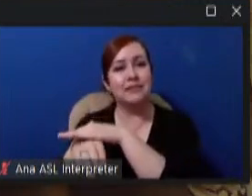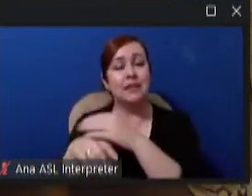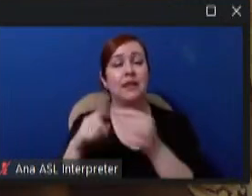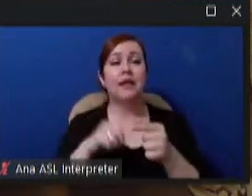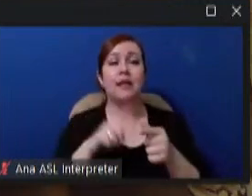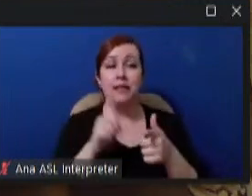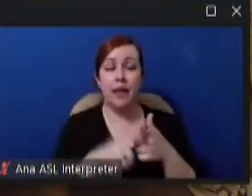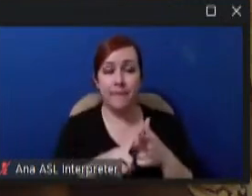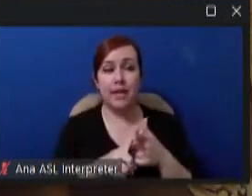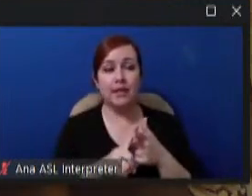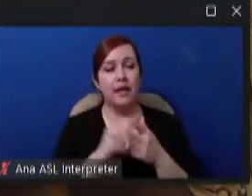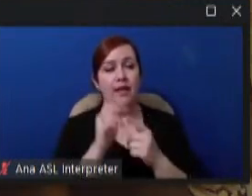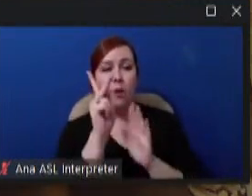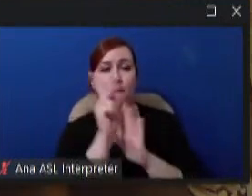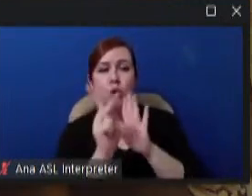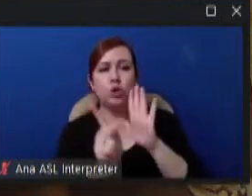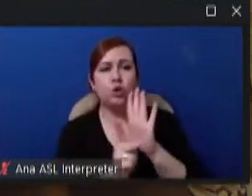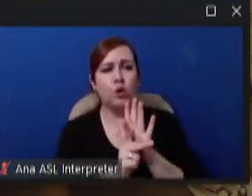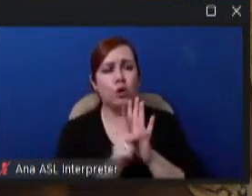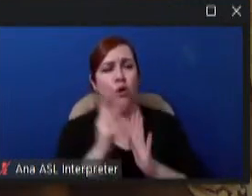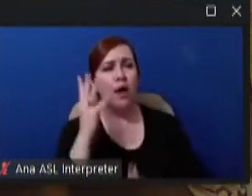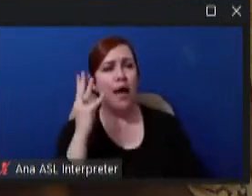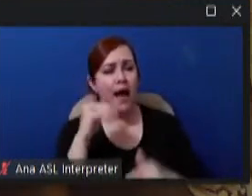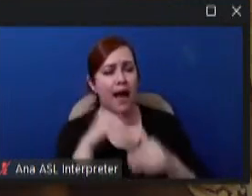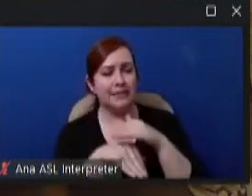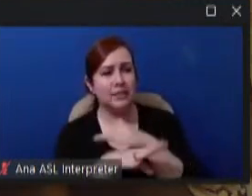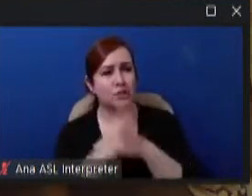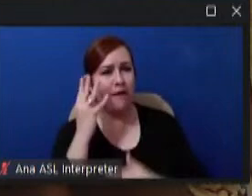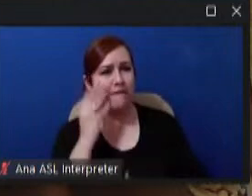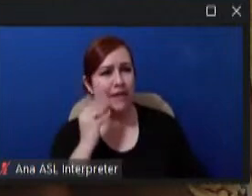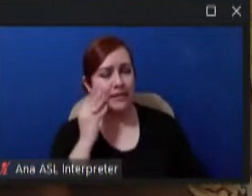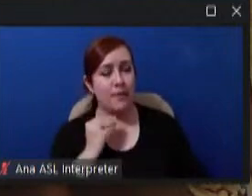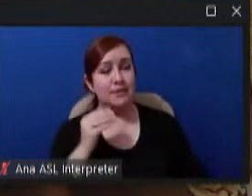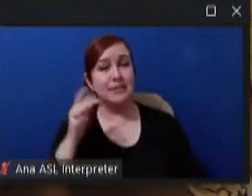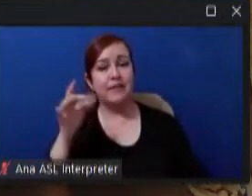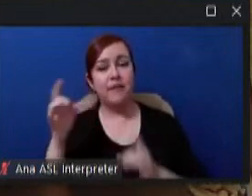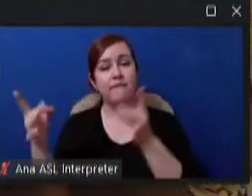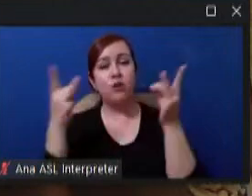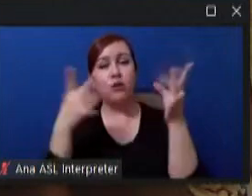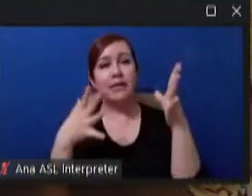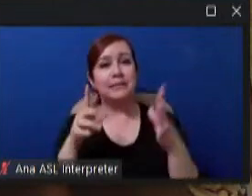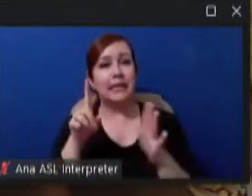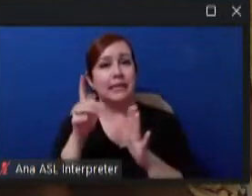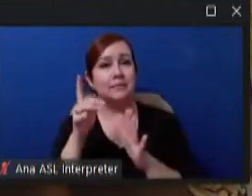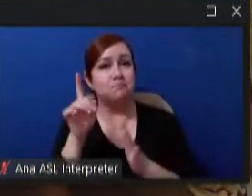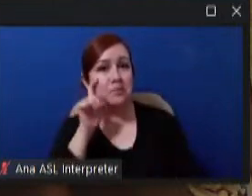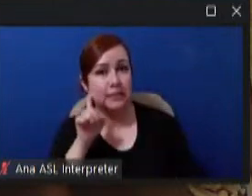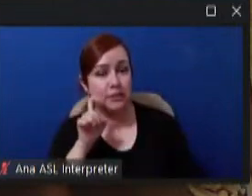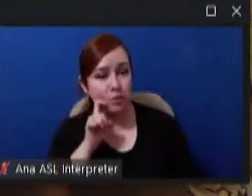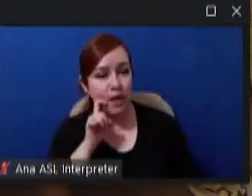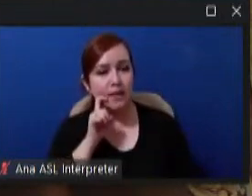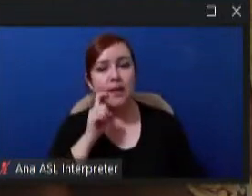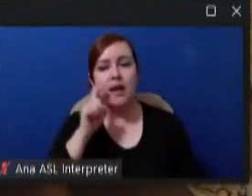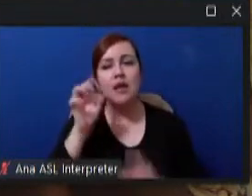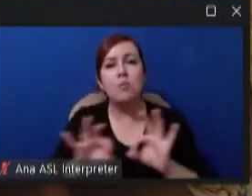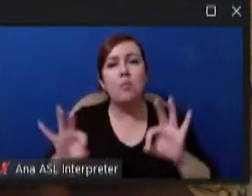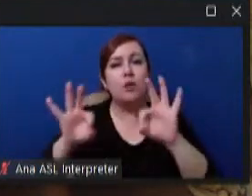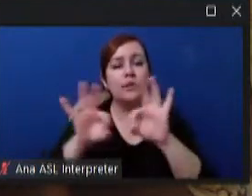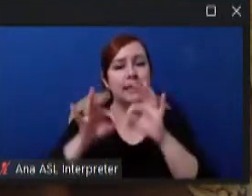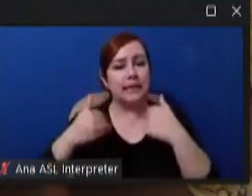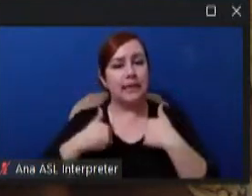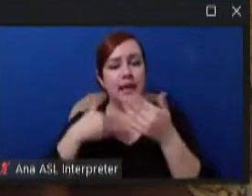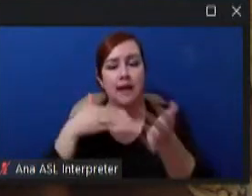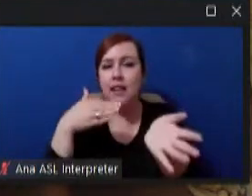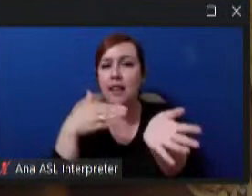Despite the fact that there is a protocol for assisting victims of sexual violence,